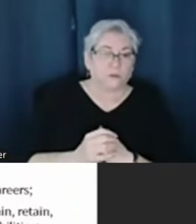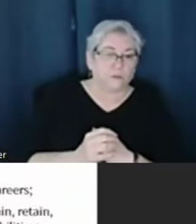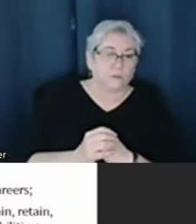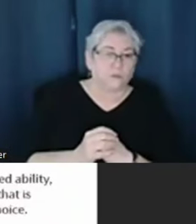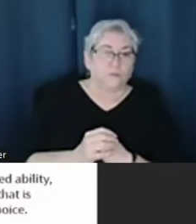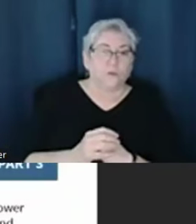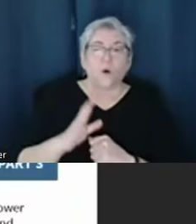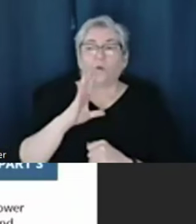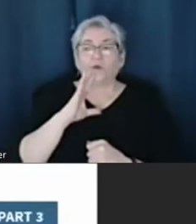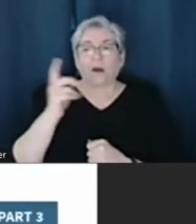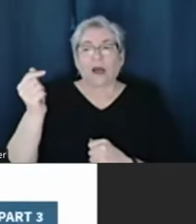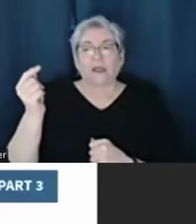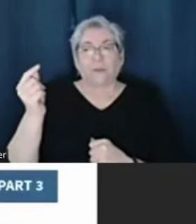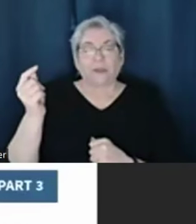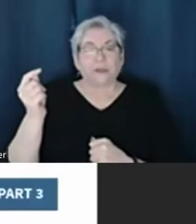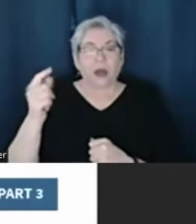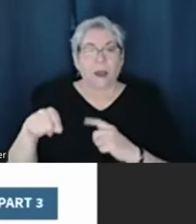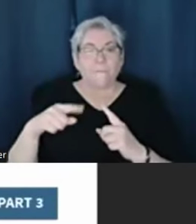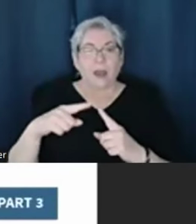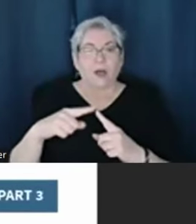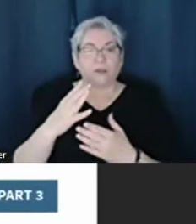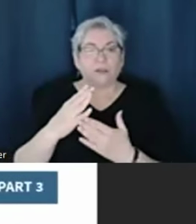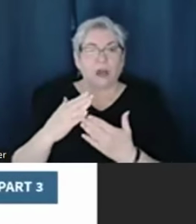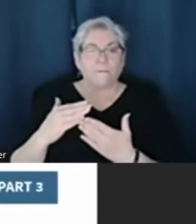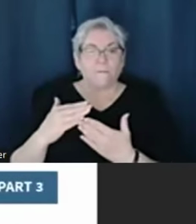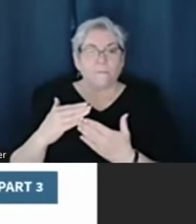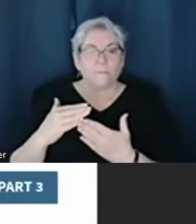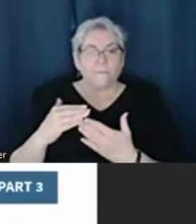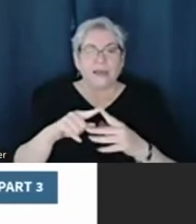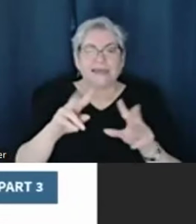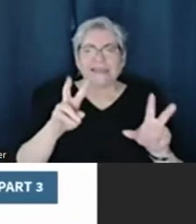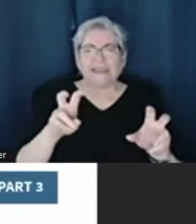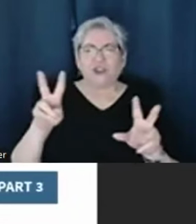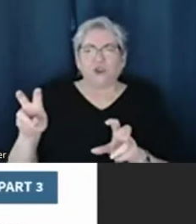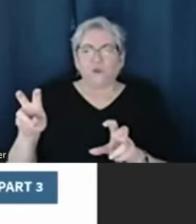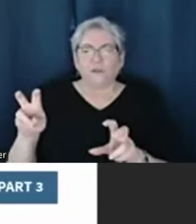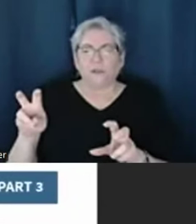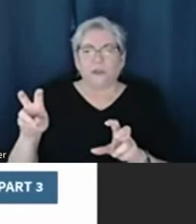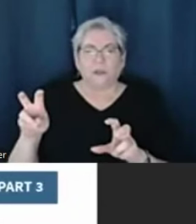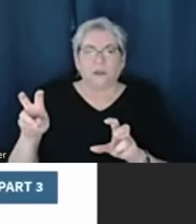about some of the things that are some of the issues and